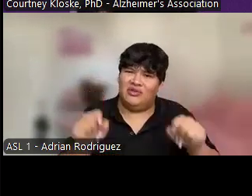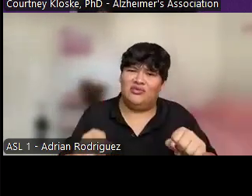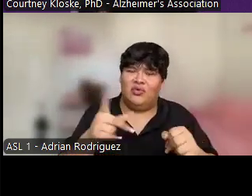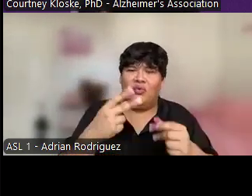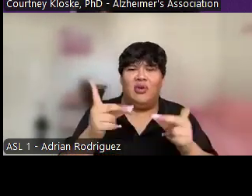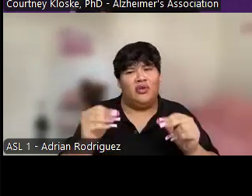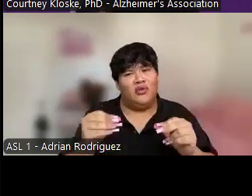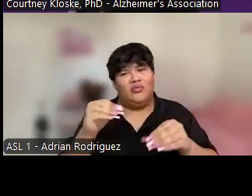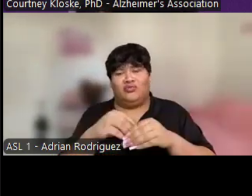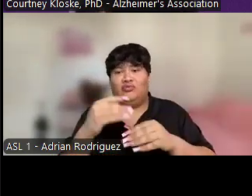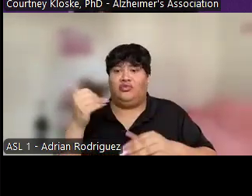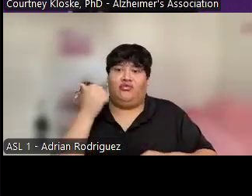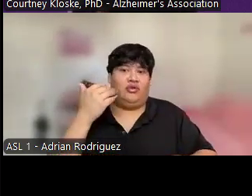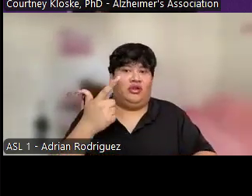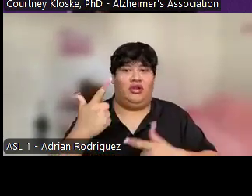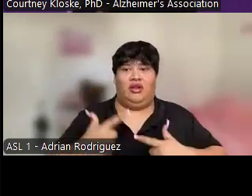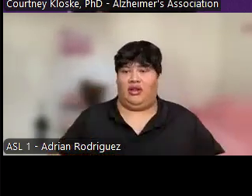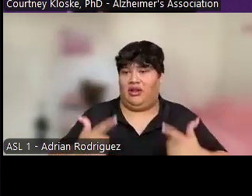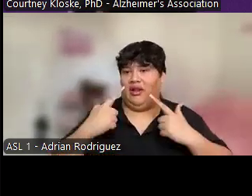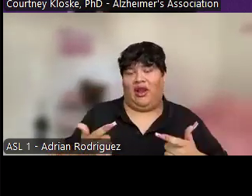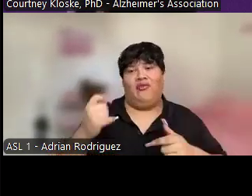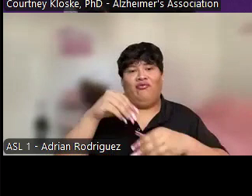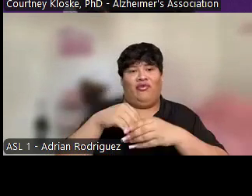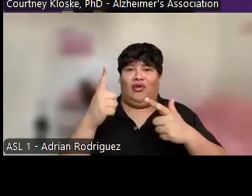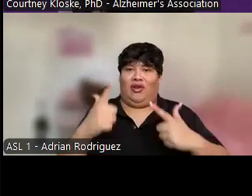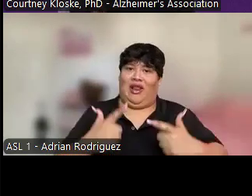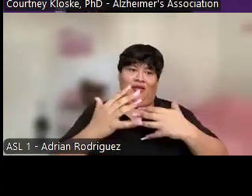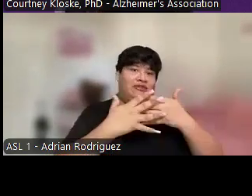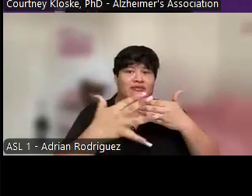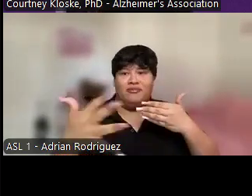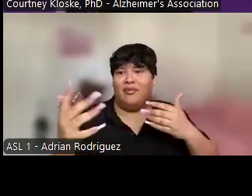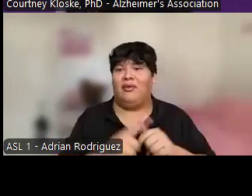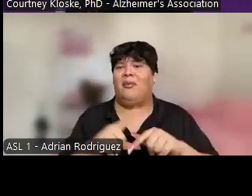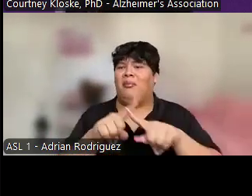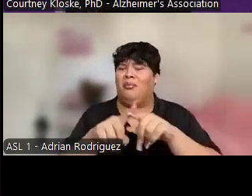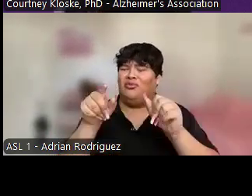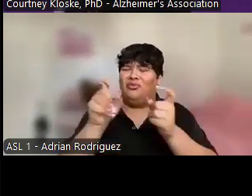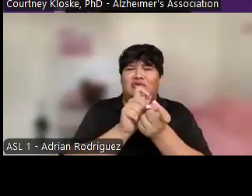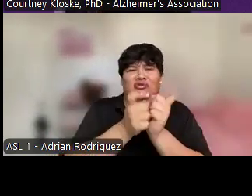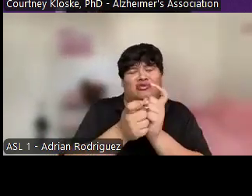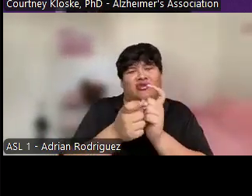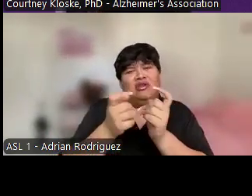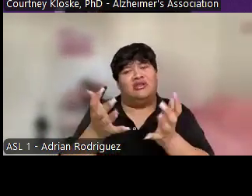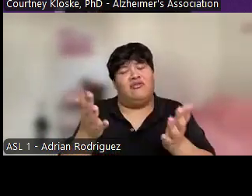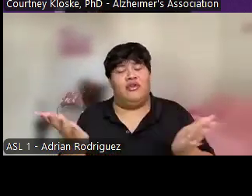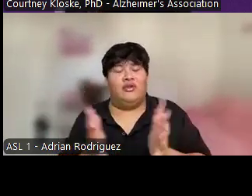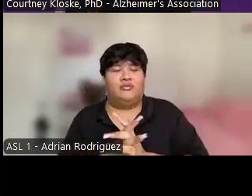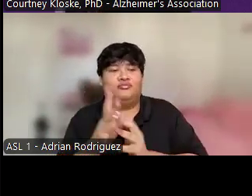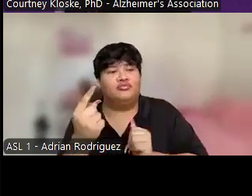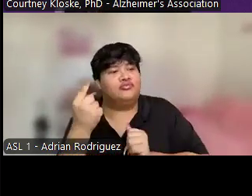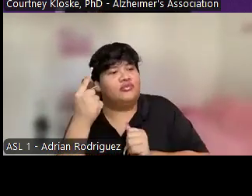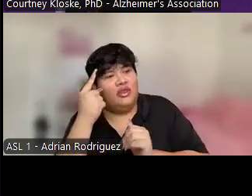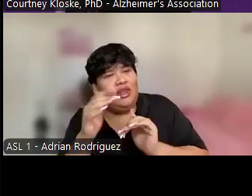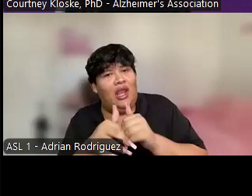study could be done across our entire lifespan. But wanting to switch gears here a little bit and think about the